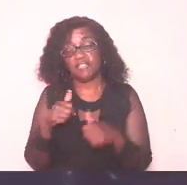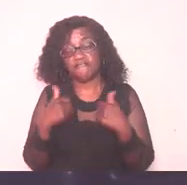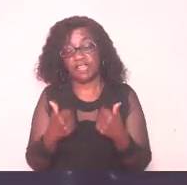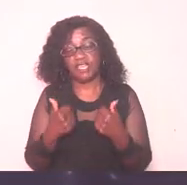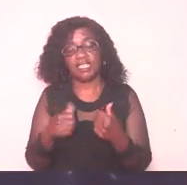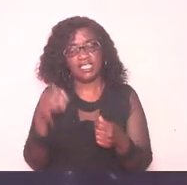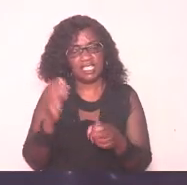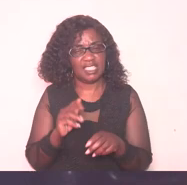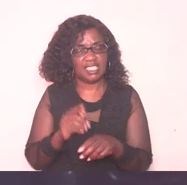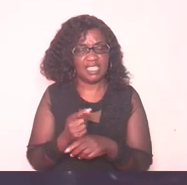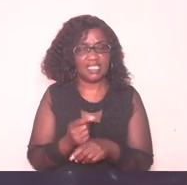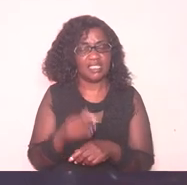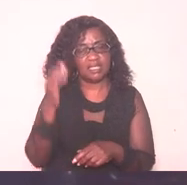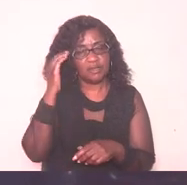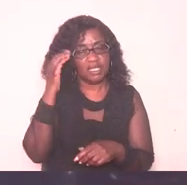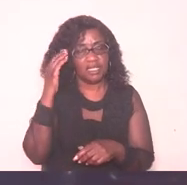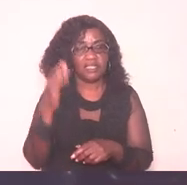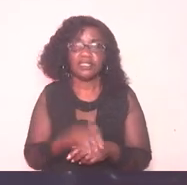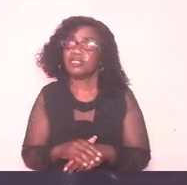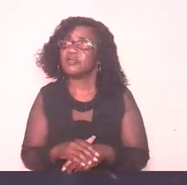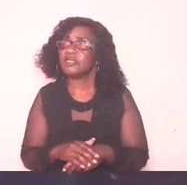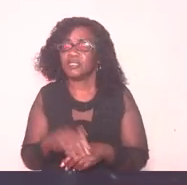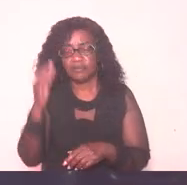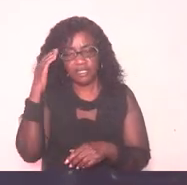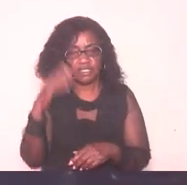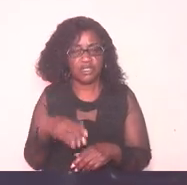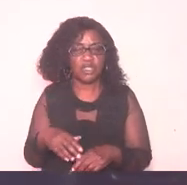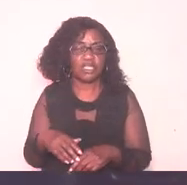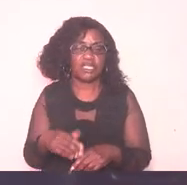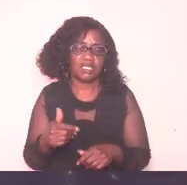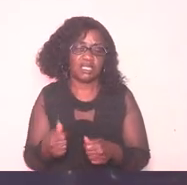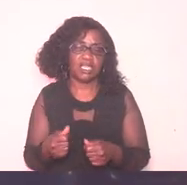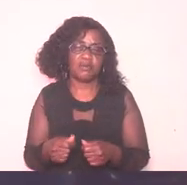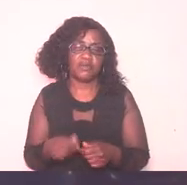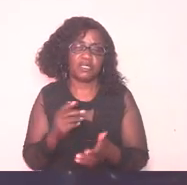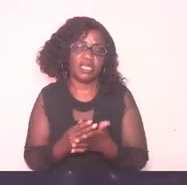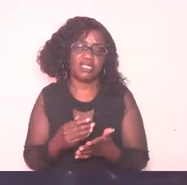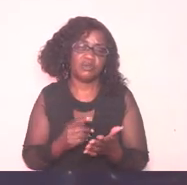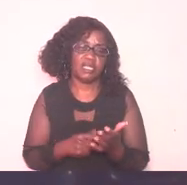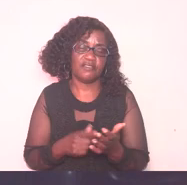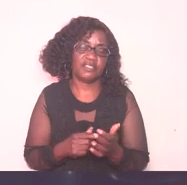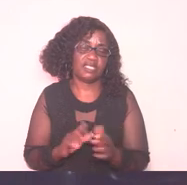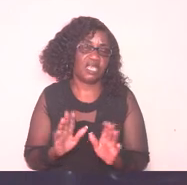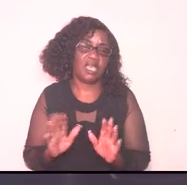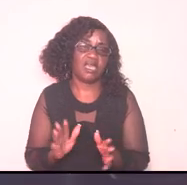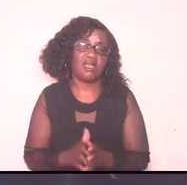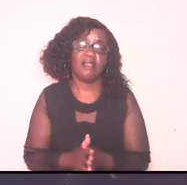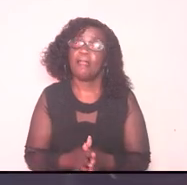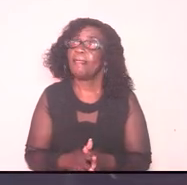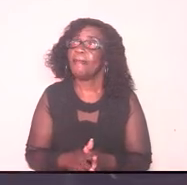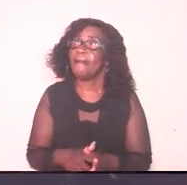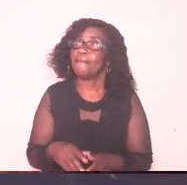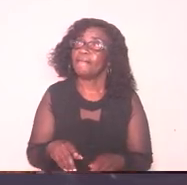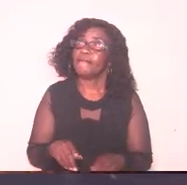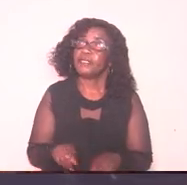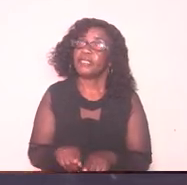it doesn't, therefore warranting it to be normal, it doesn't mean it should be condoned. We want to condone things that are right. We seek